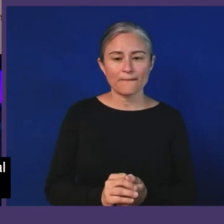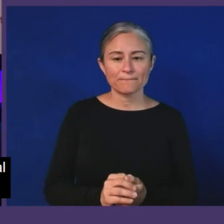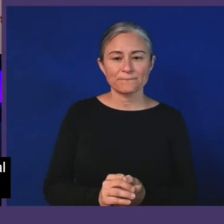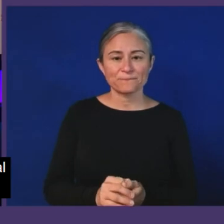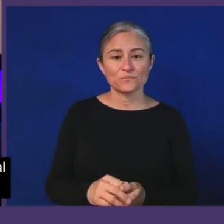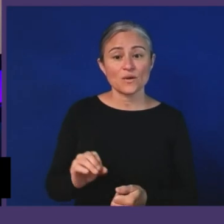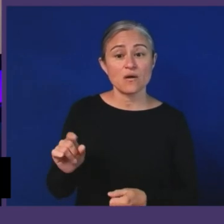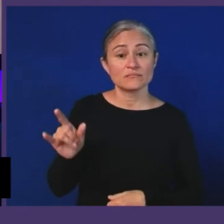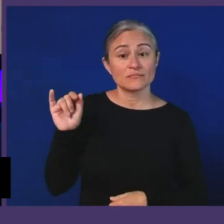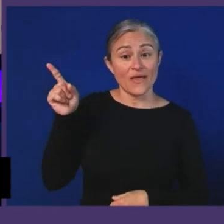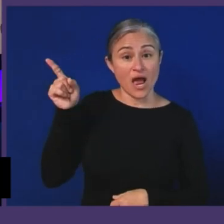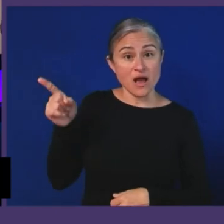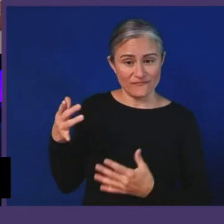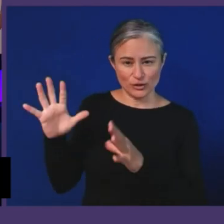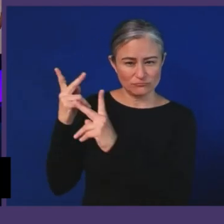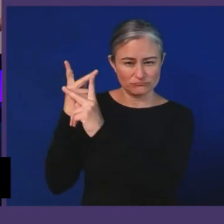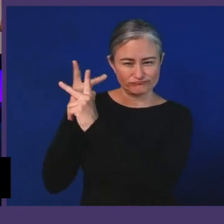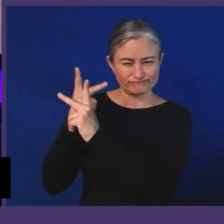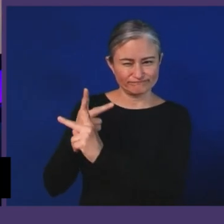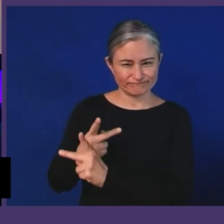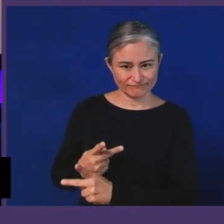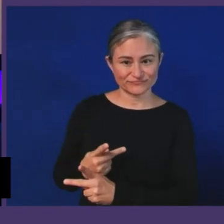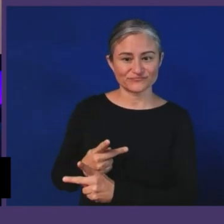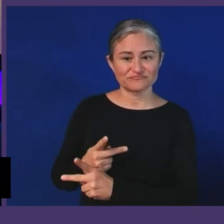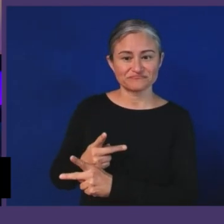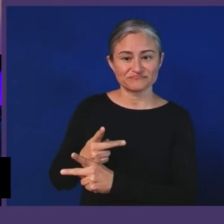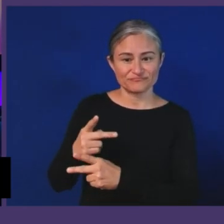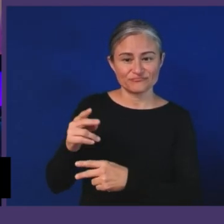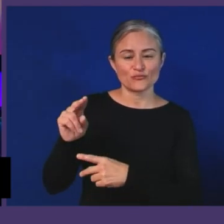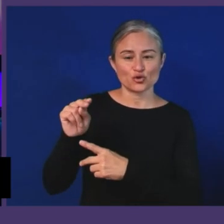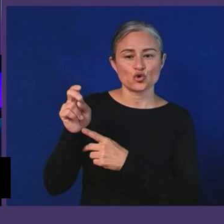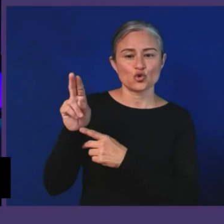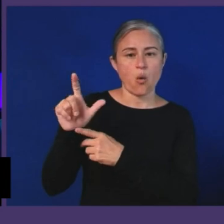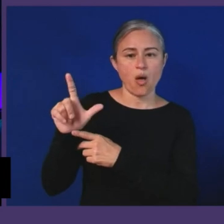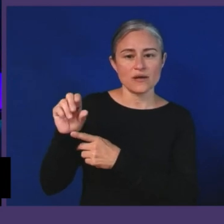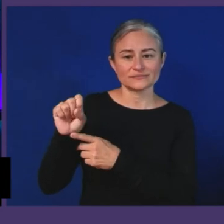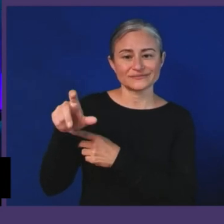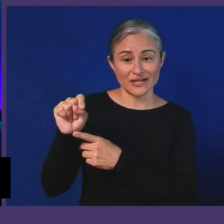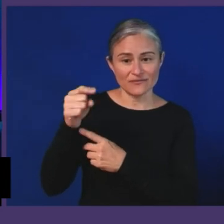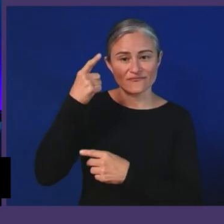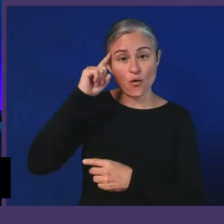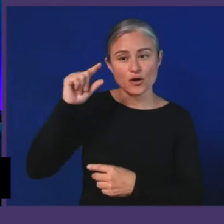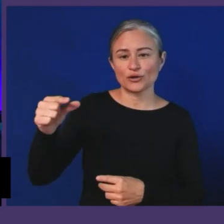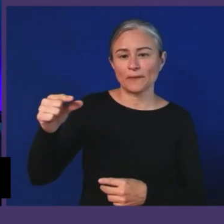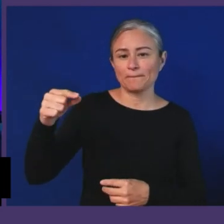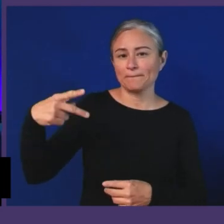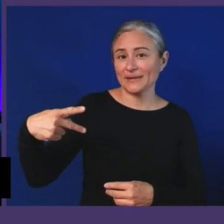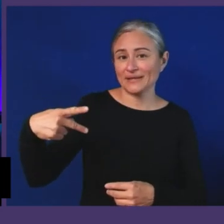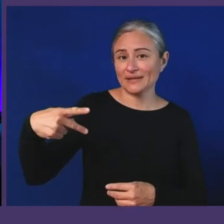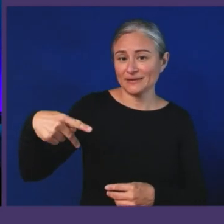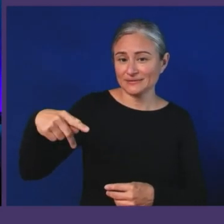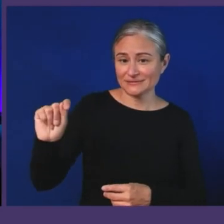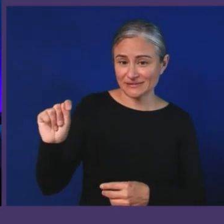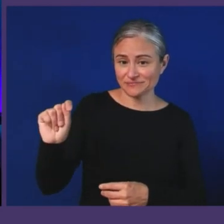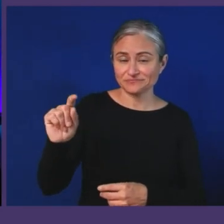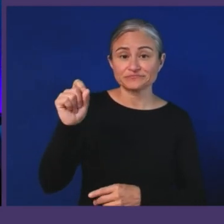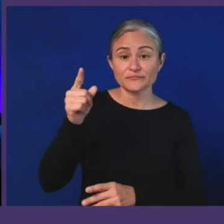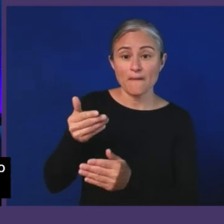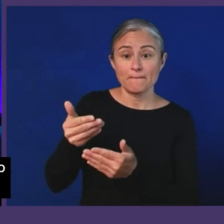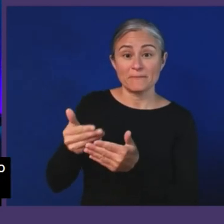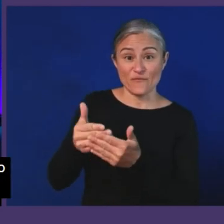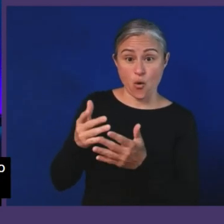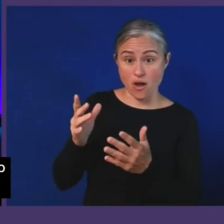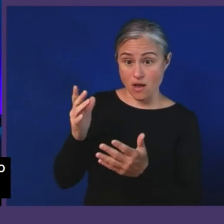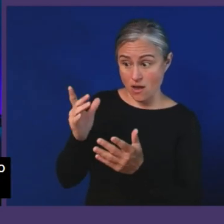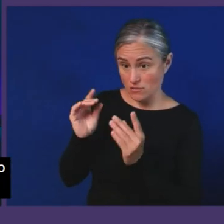for the GPT. Now, before we can actually train on this data, we need to go through one more pre-processing step, and that is tokenization. And